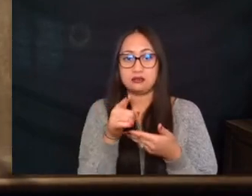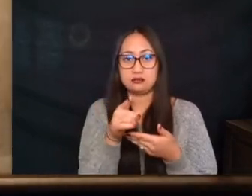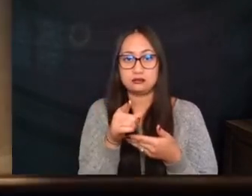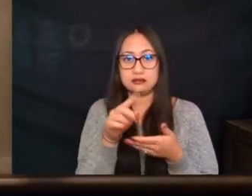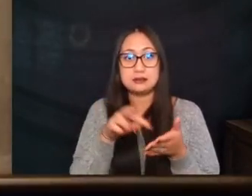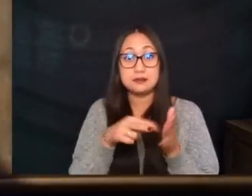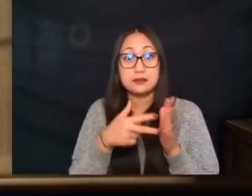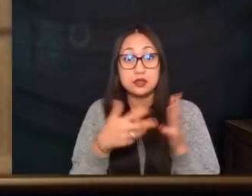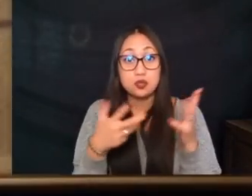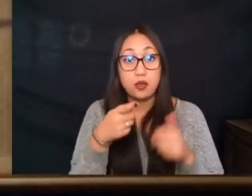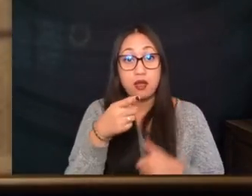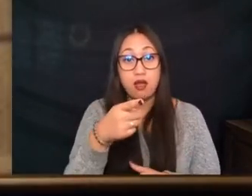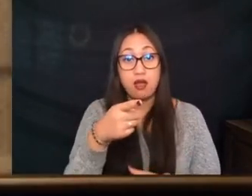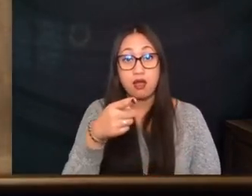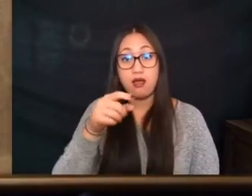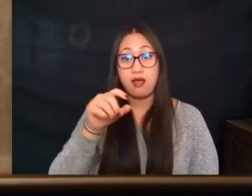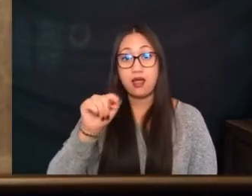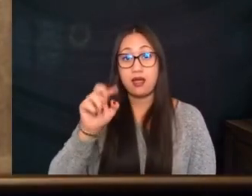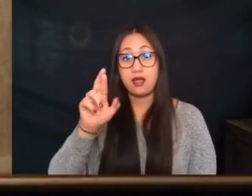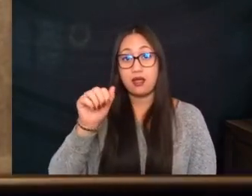transparent.